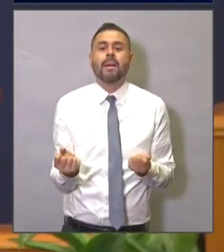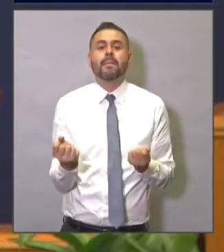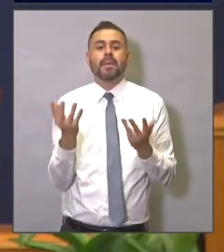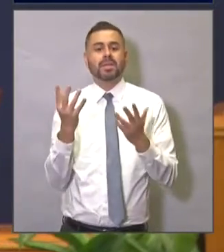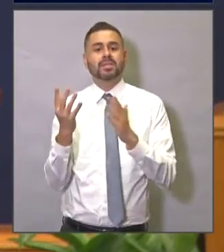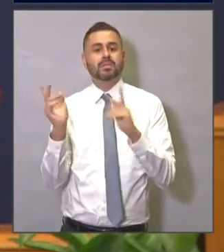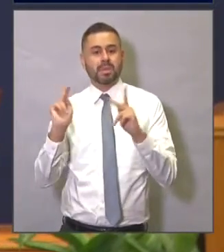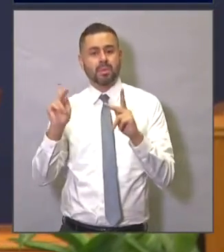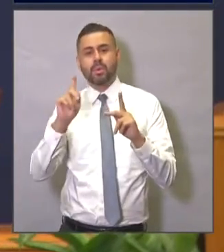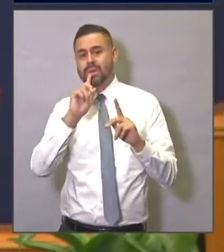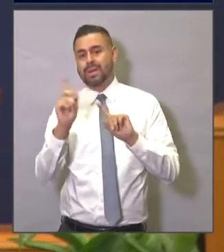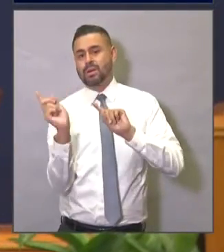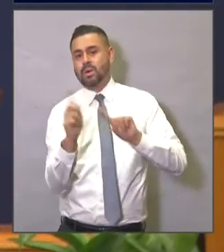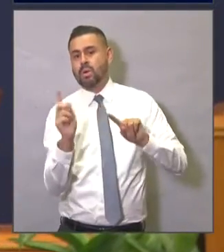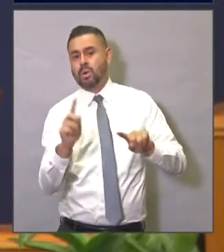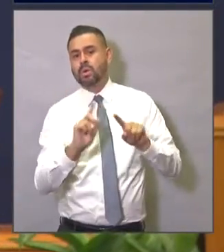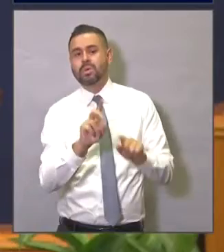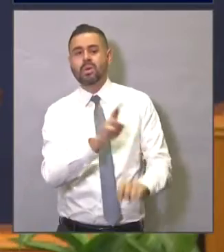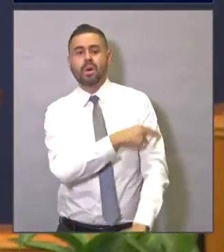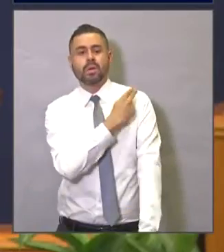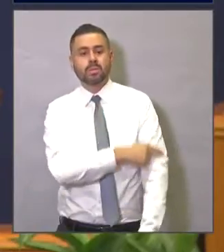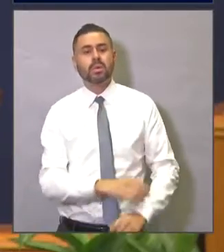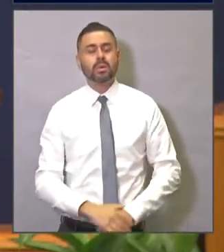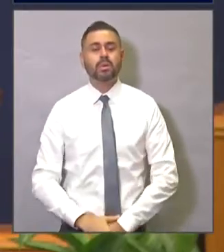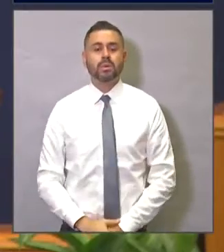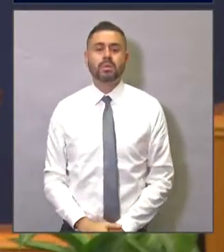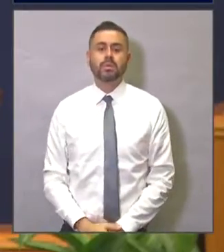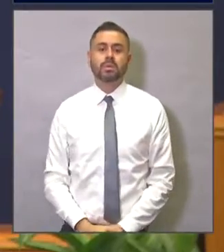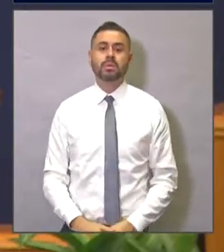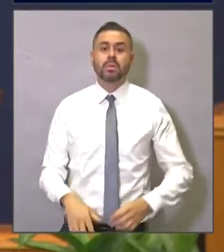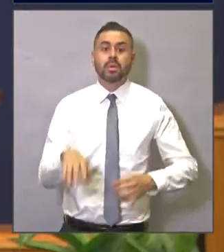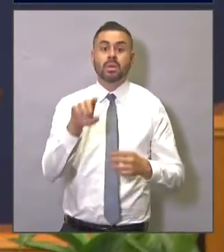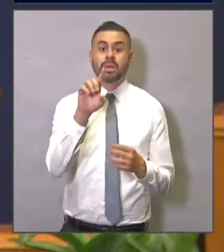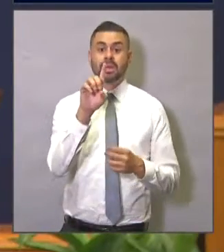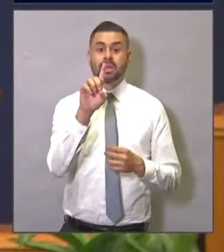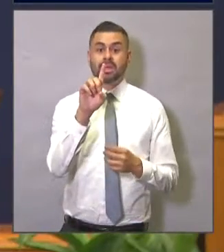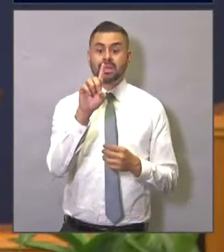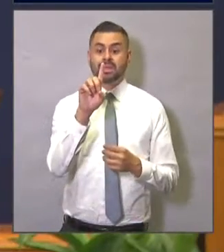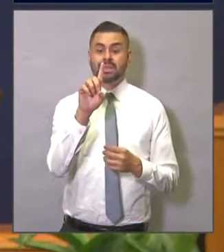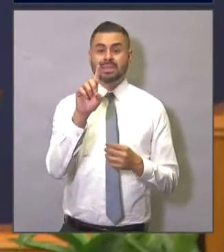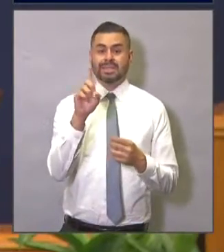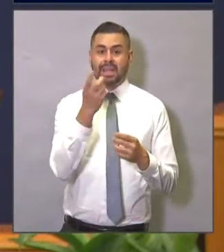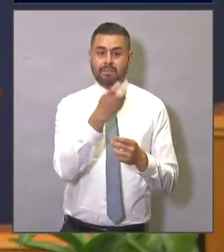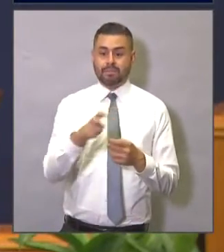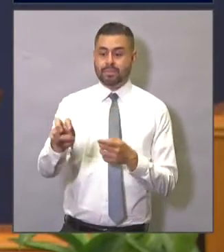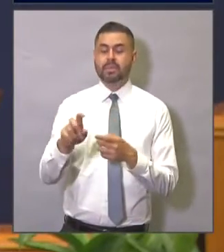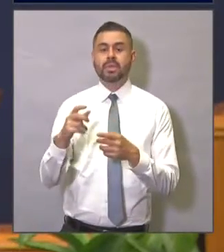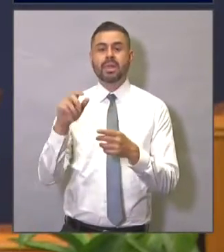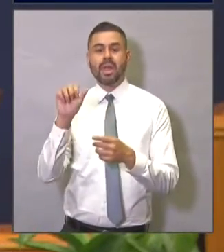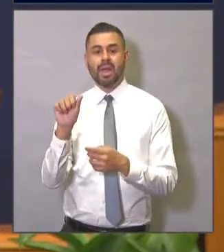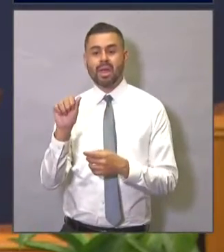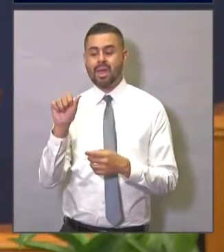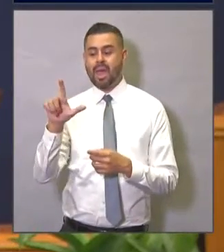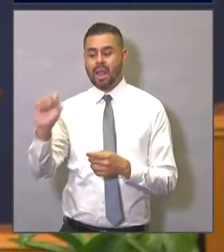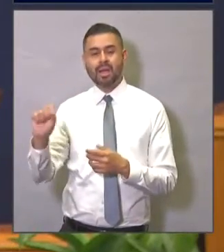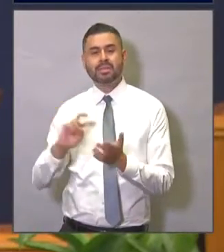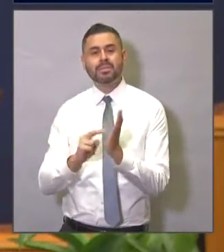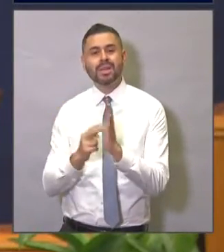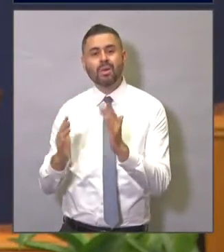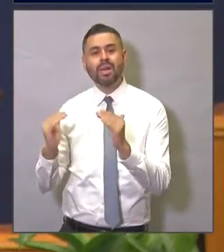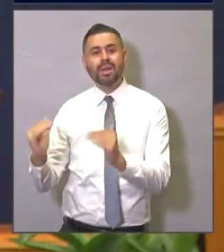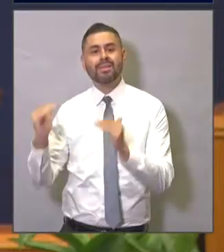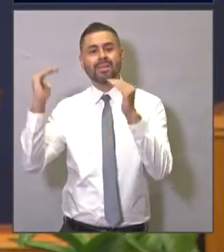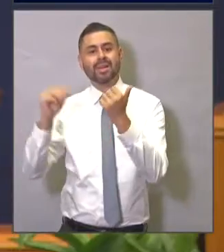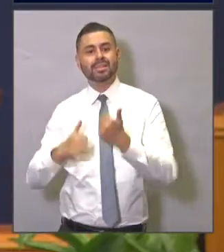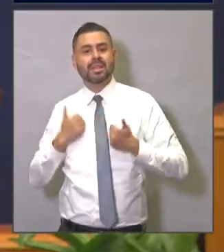equation. As I mentioned, diversion typically applies to ALS, or advanced life support transports only.